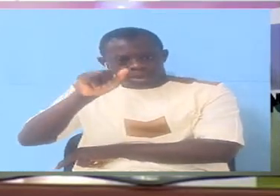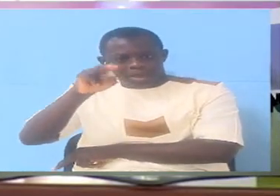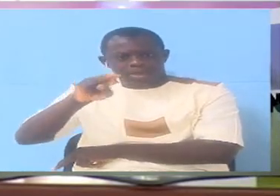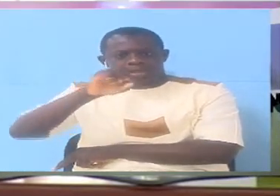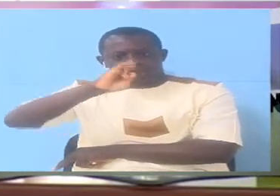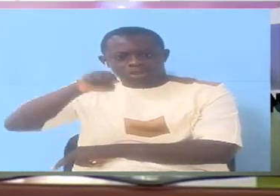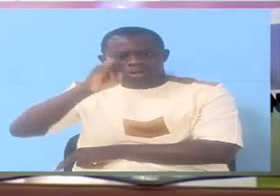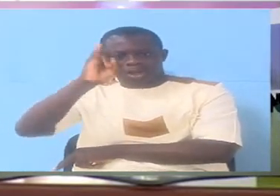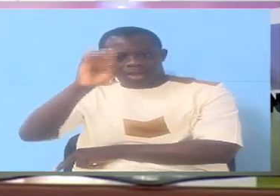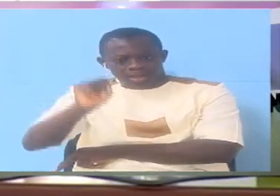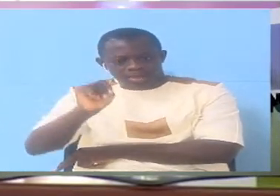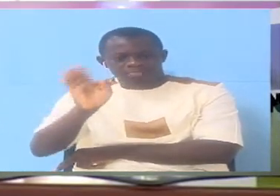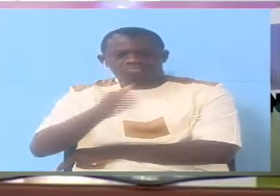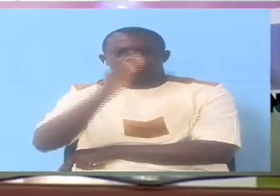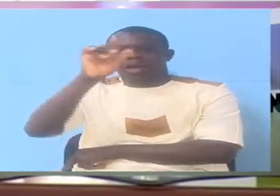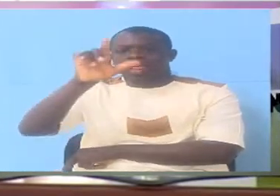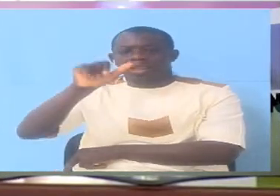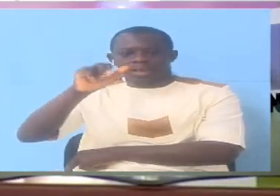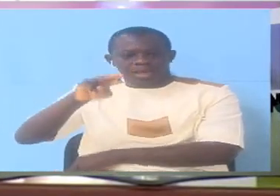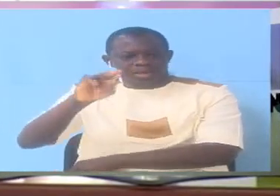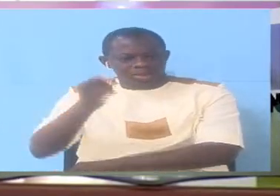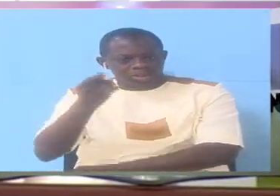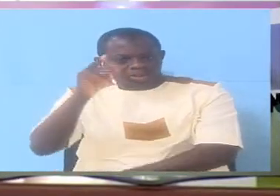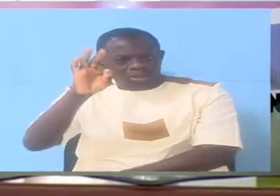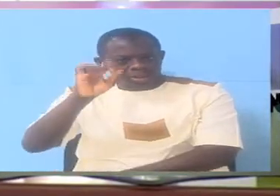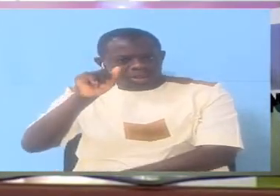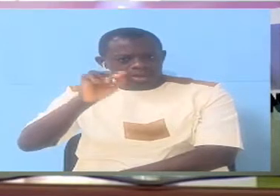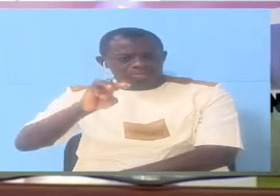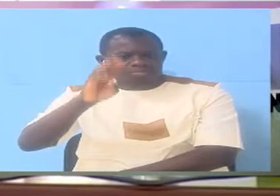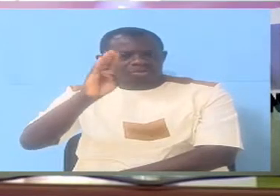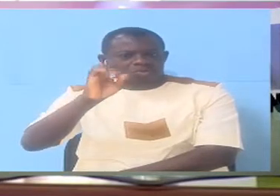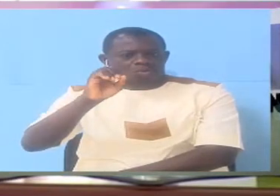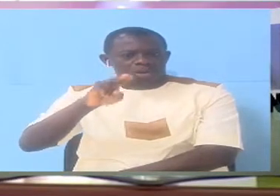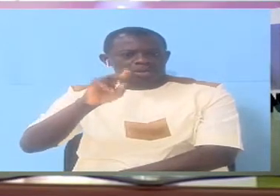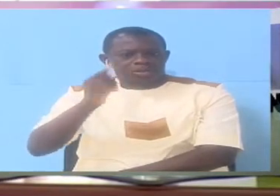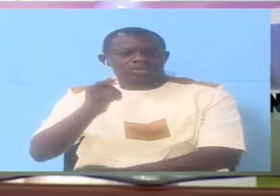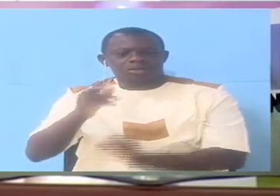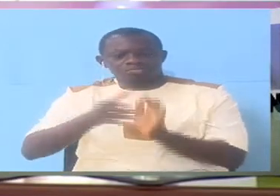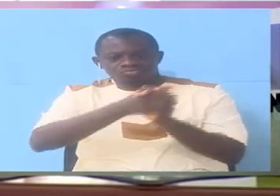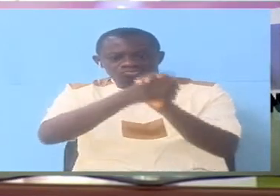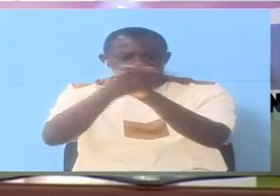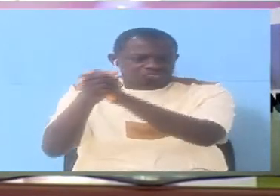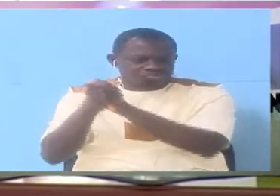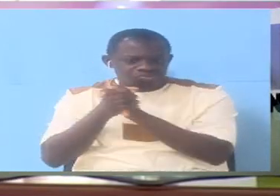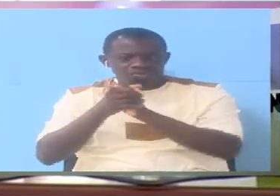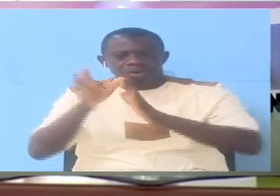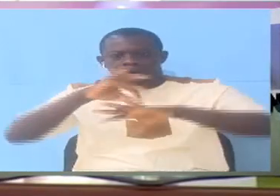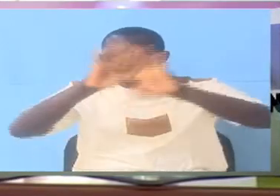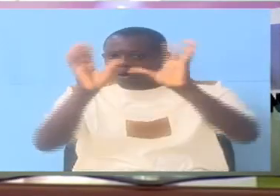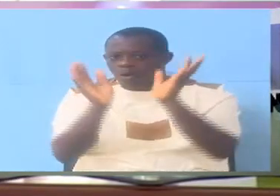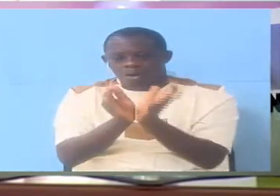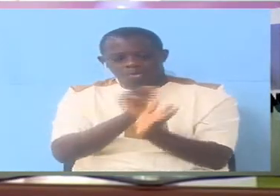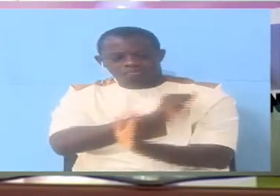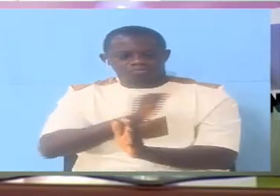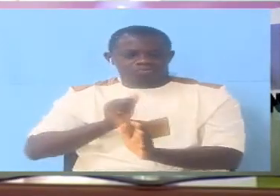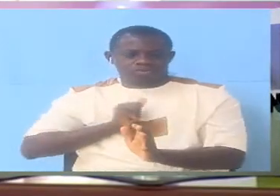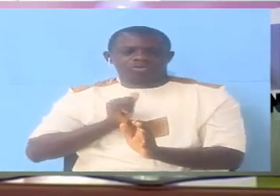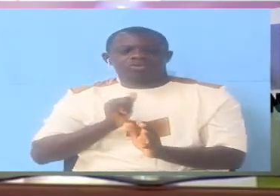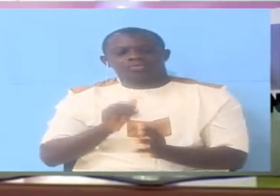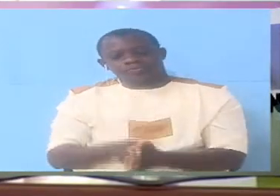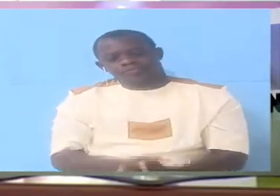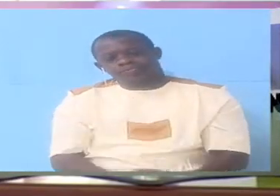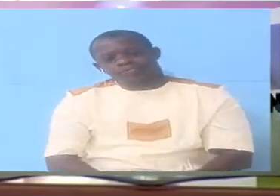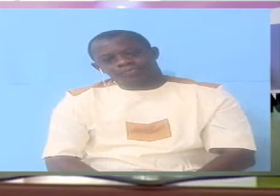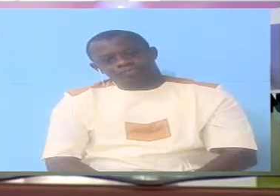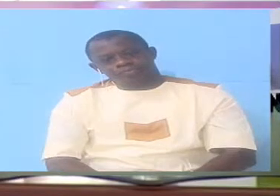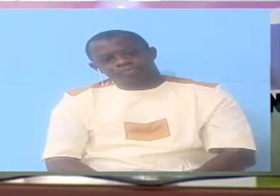all. moom nag ci la dal di ñëw na fekk ñu fa ma toog ma Demba Njai ak Captain Lieutenant Langtombong